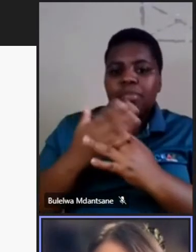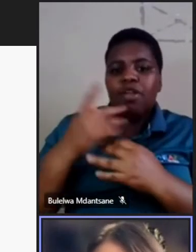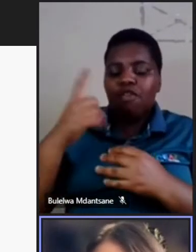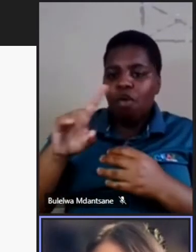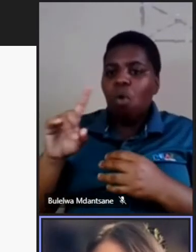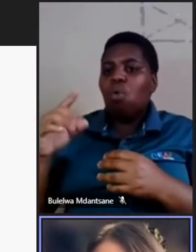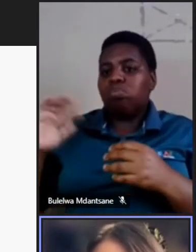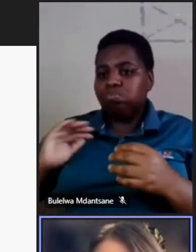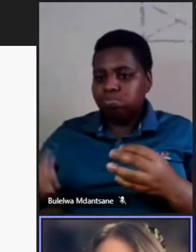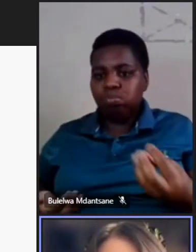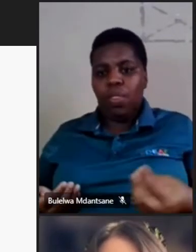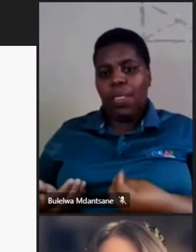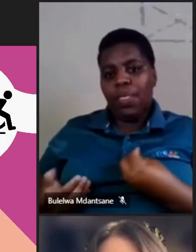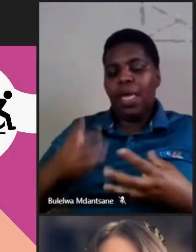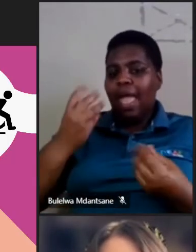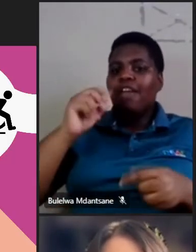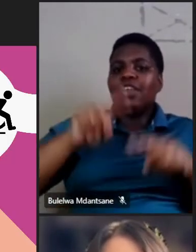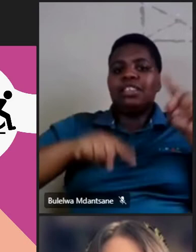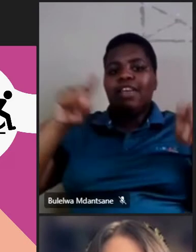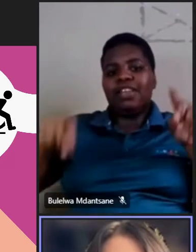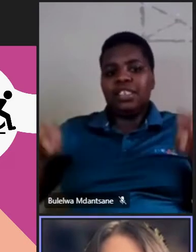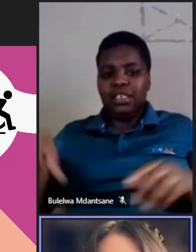their diversities.